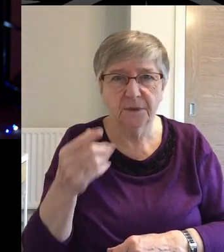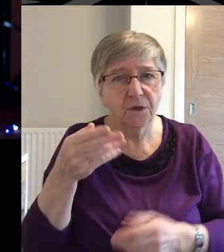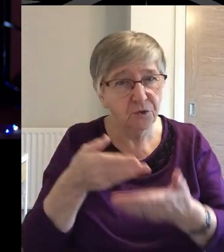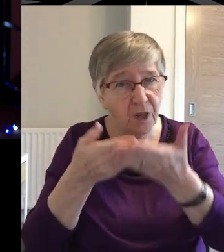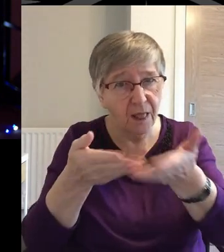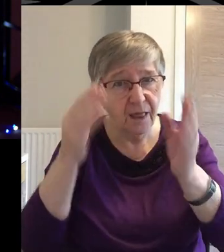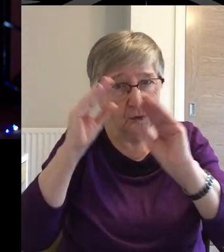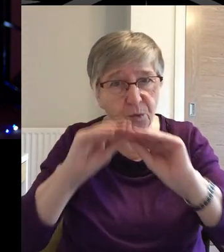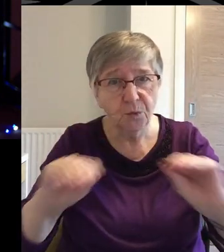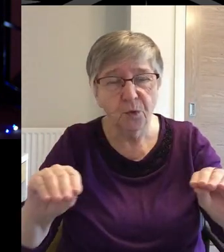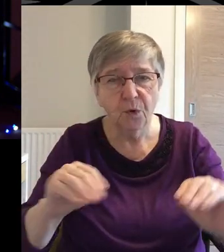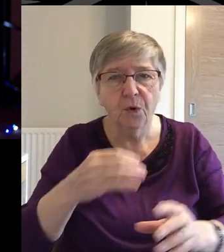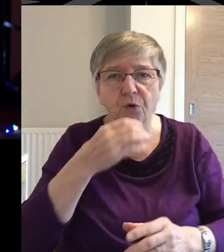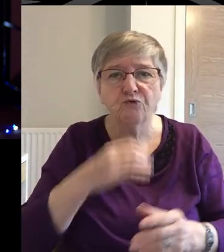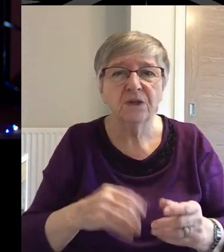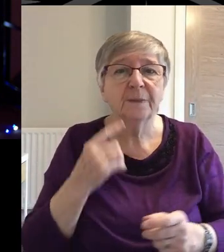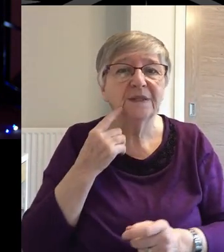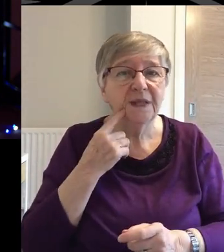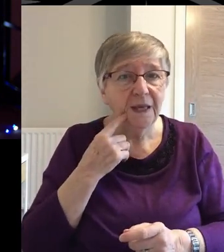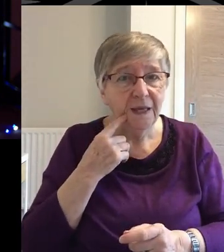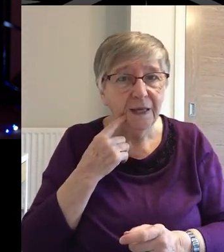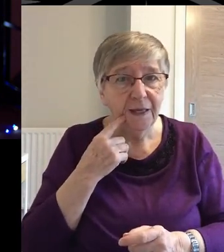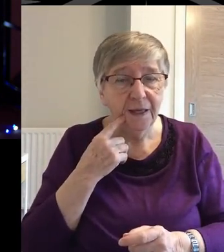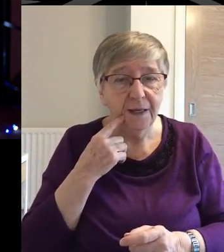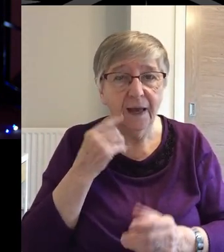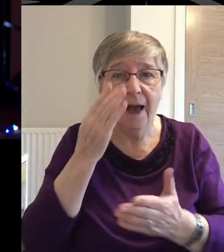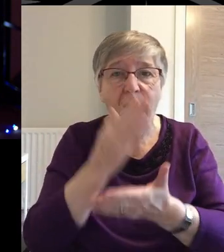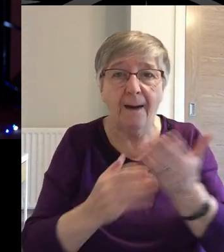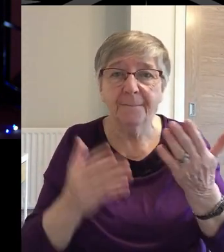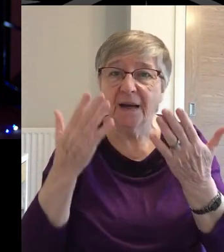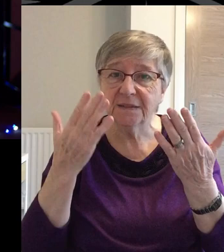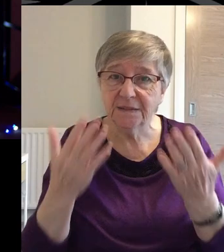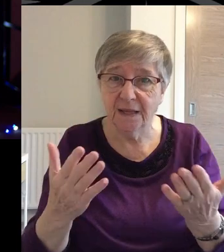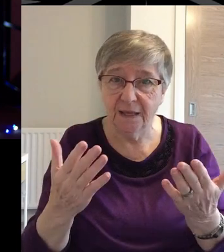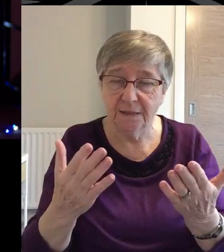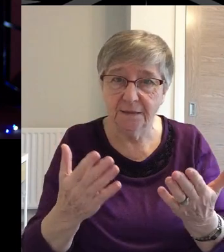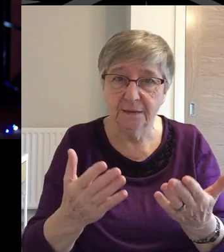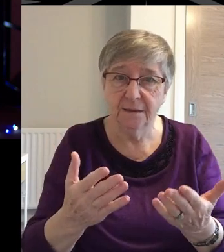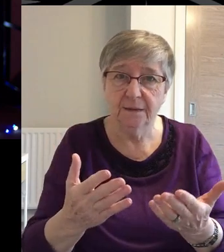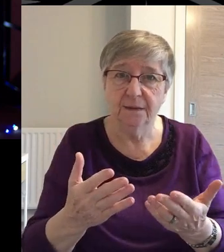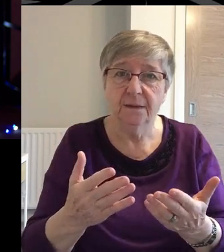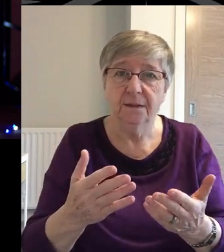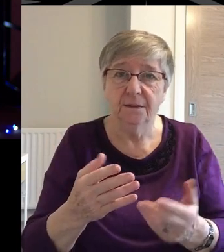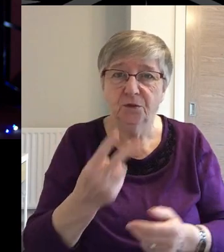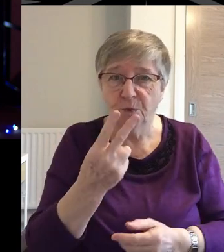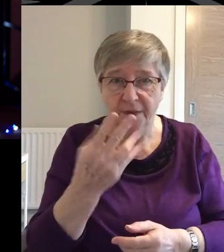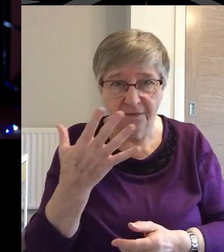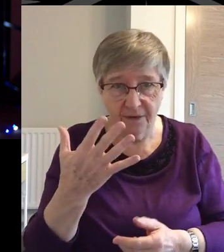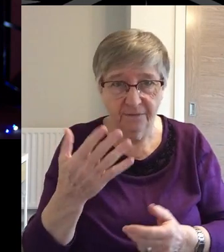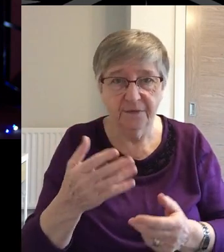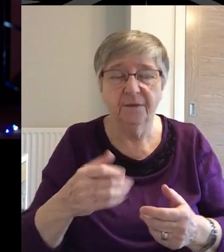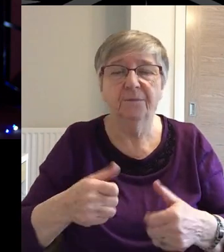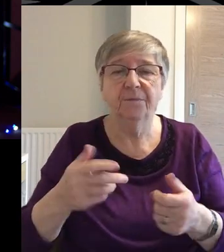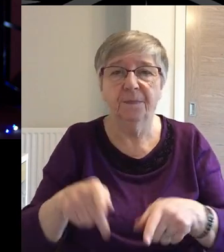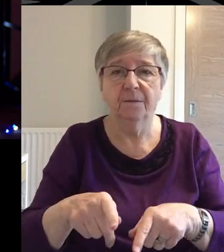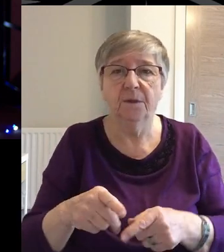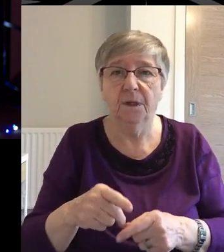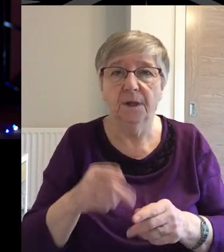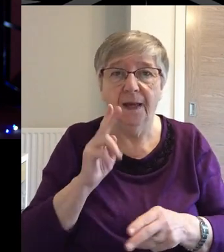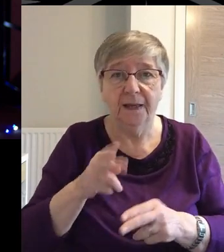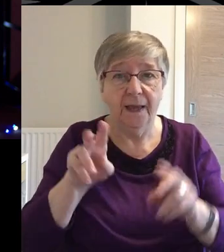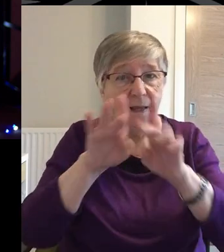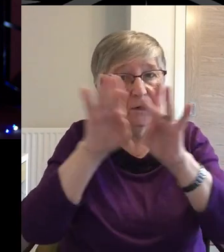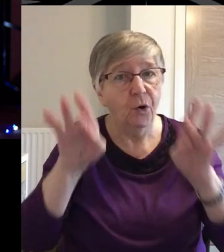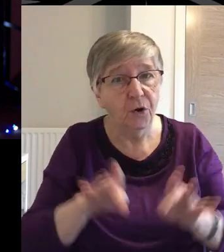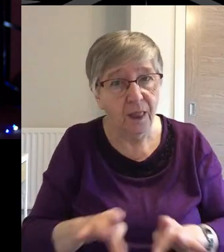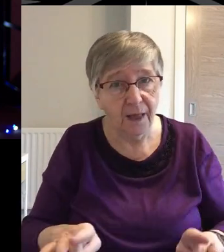the Christmas Day service goes out at 10:30 today, 10:30 later this morning, again